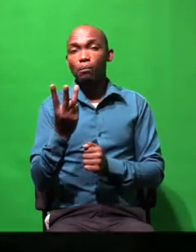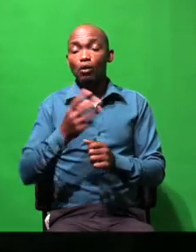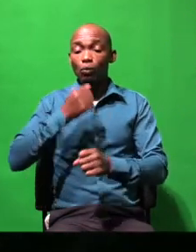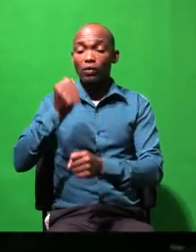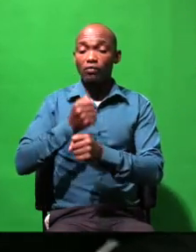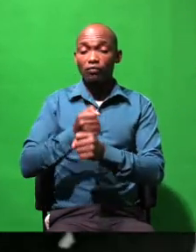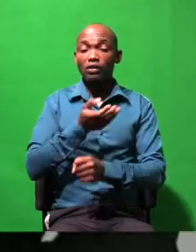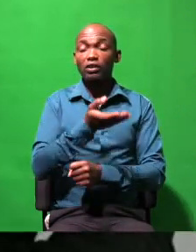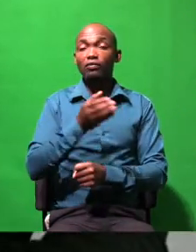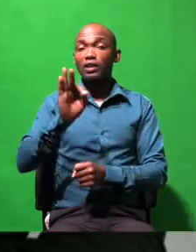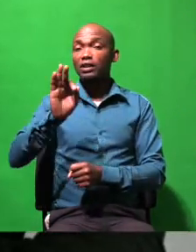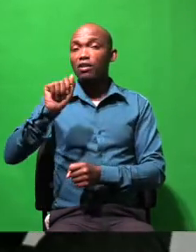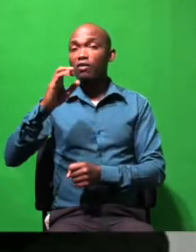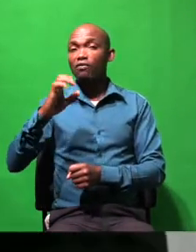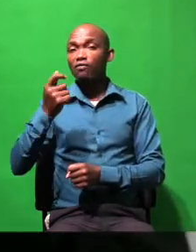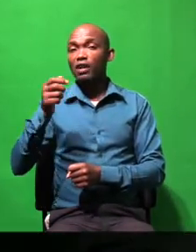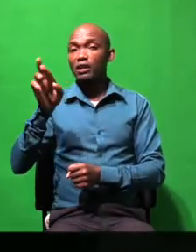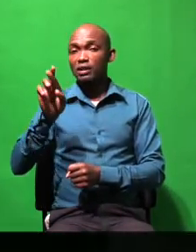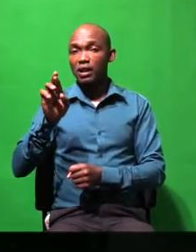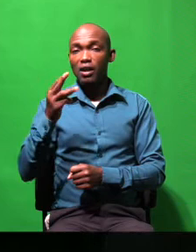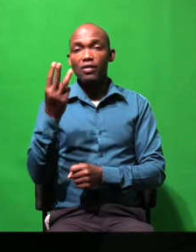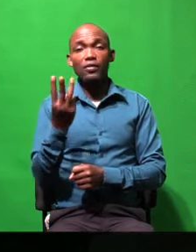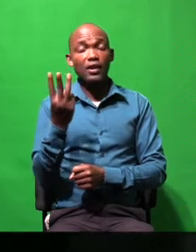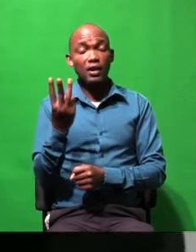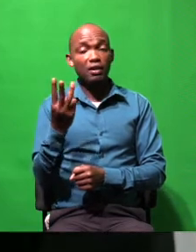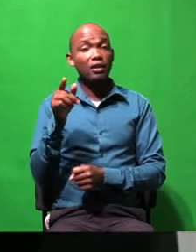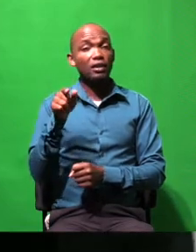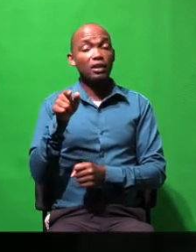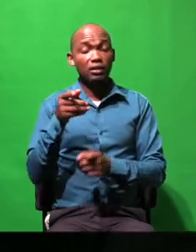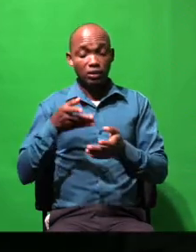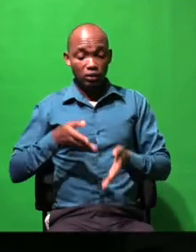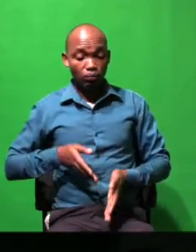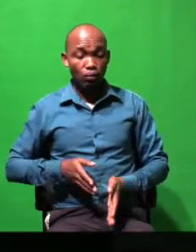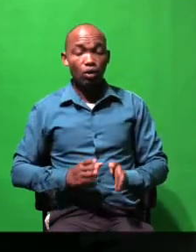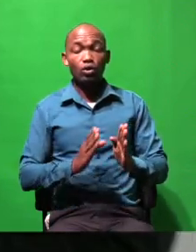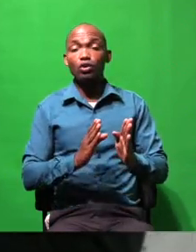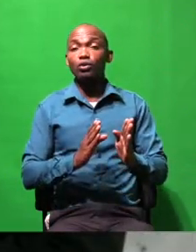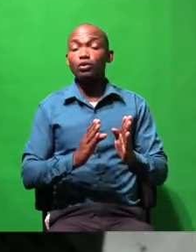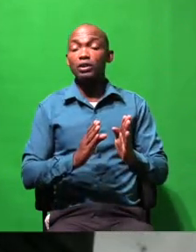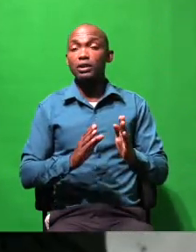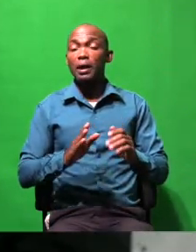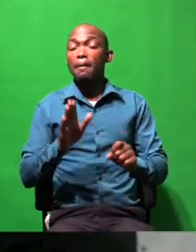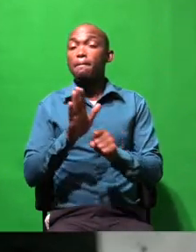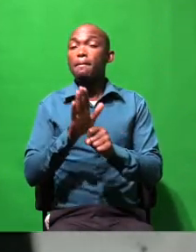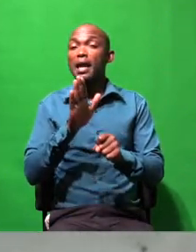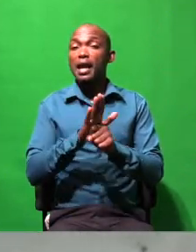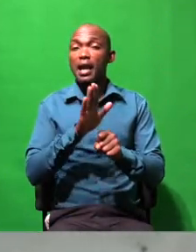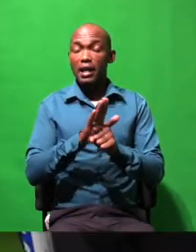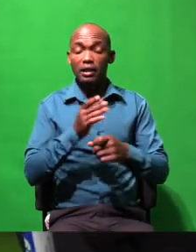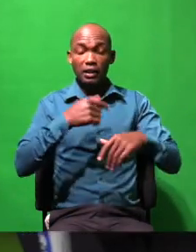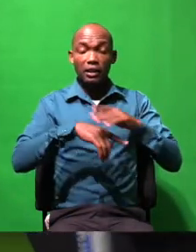function of factor 3? Factor 3 is produced mainly in